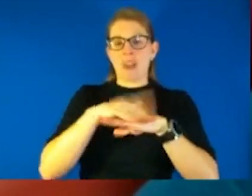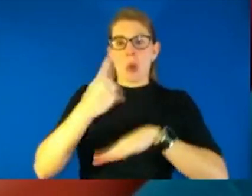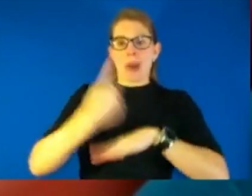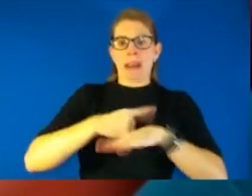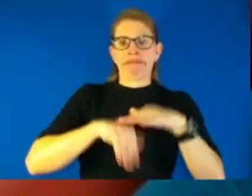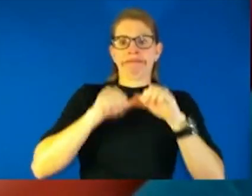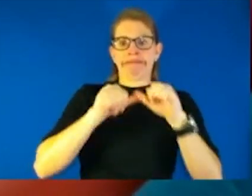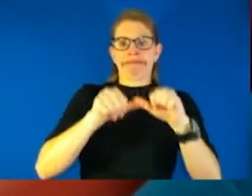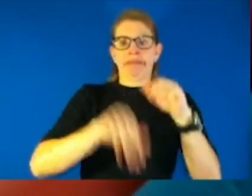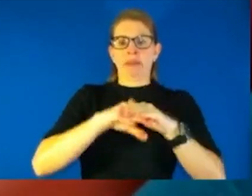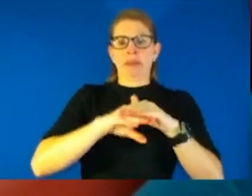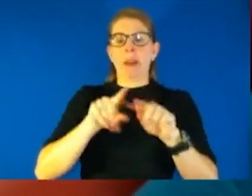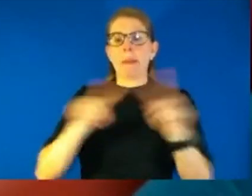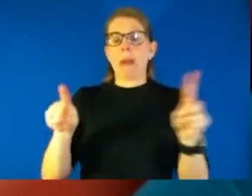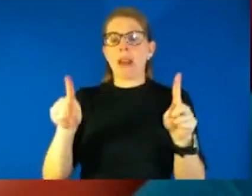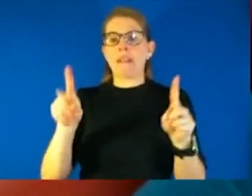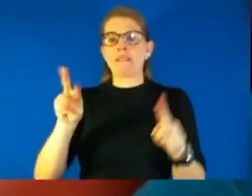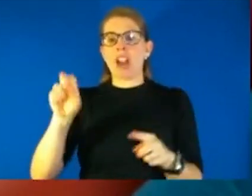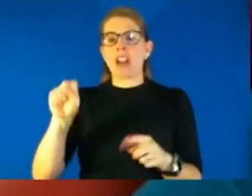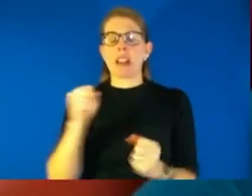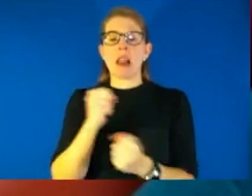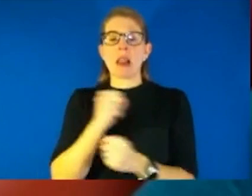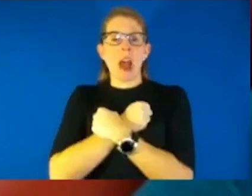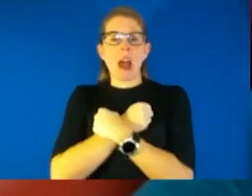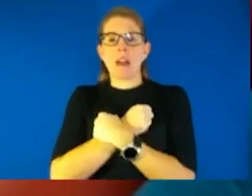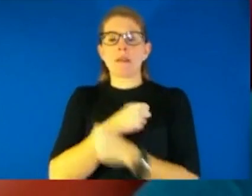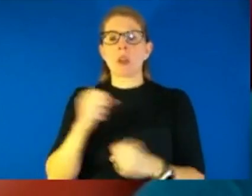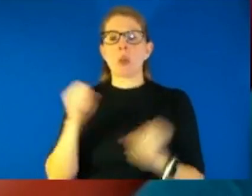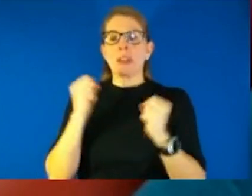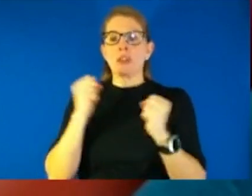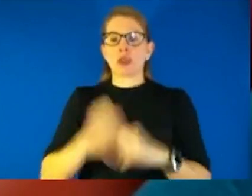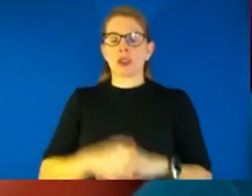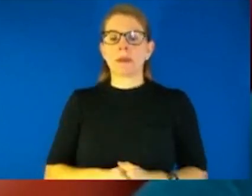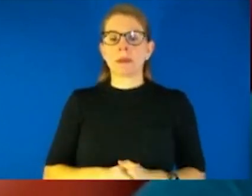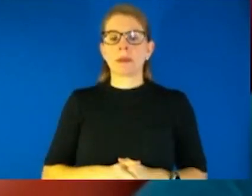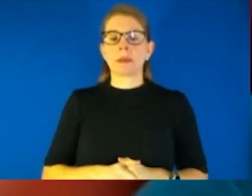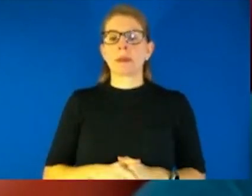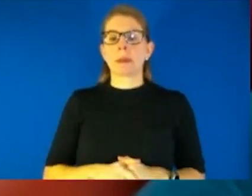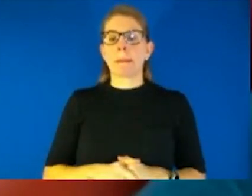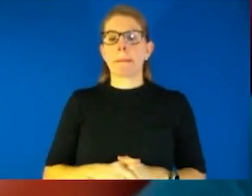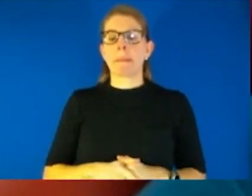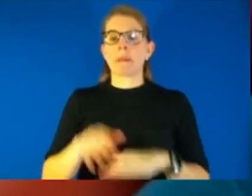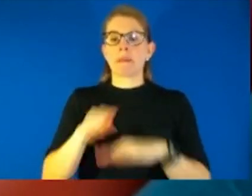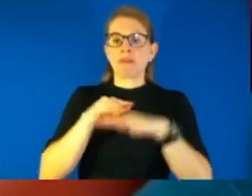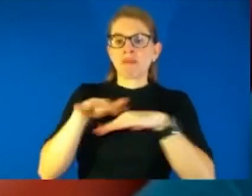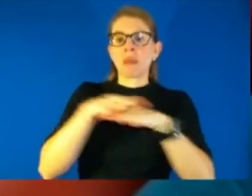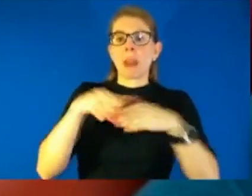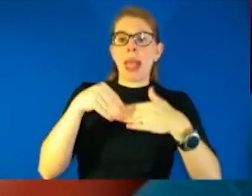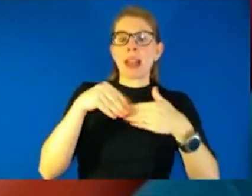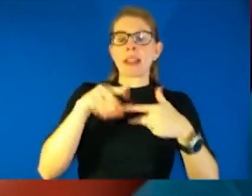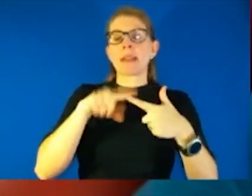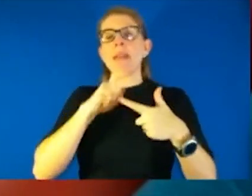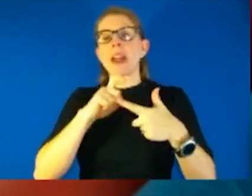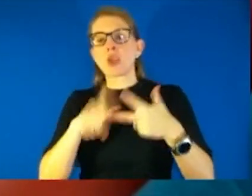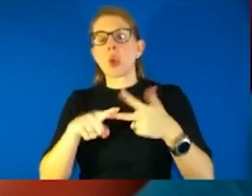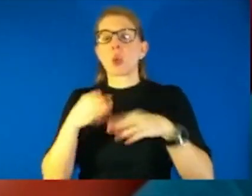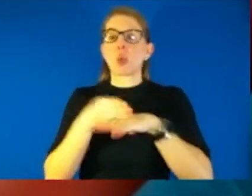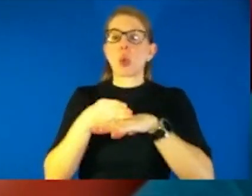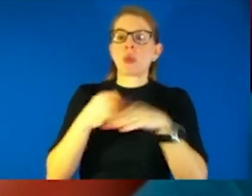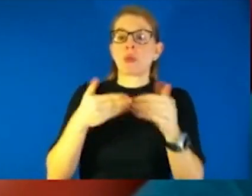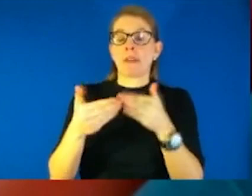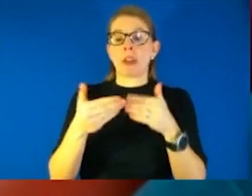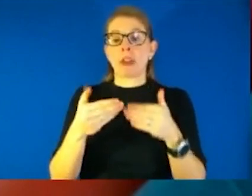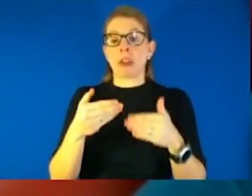virus loves winter. And in many of our surfaces, plastic, metal, wood, whatever, the virus